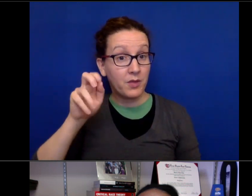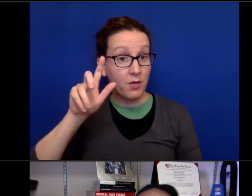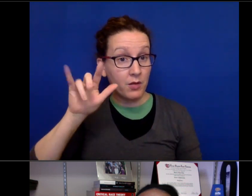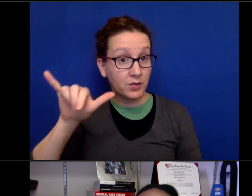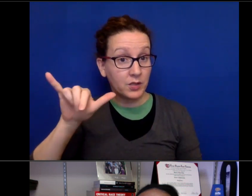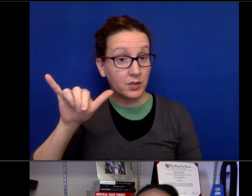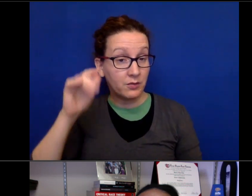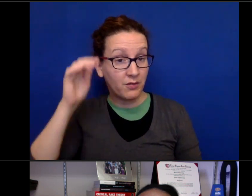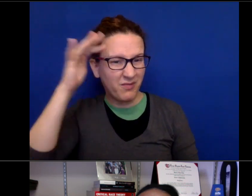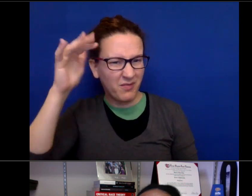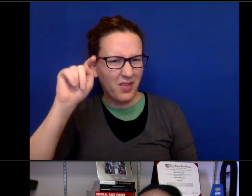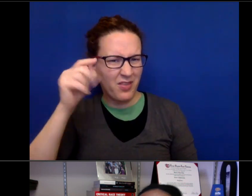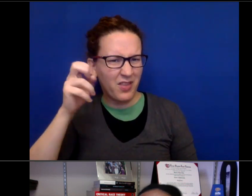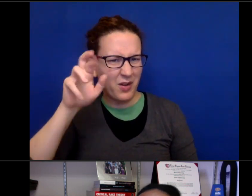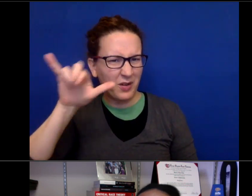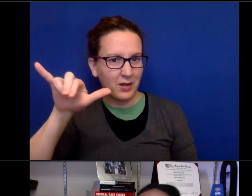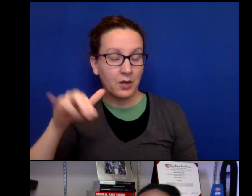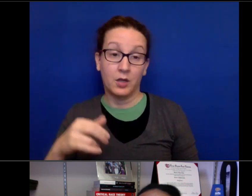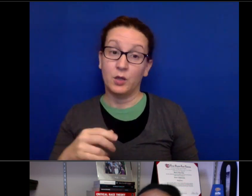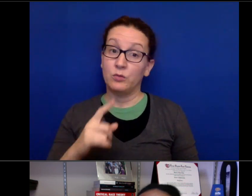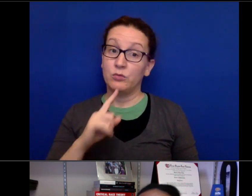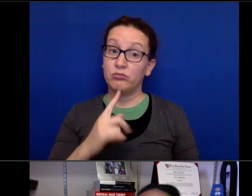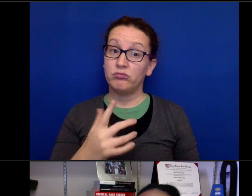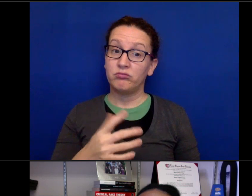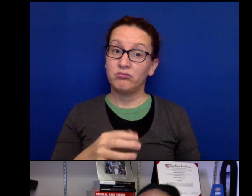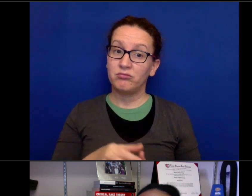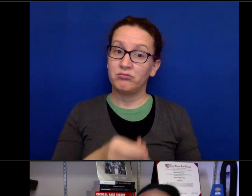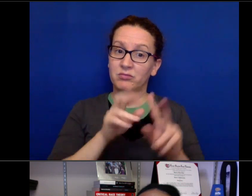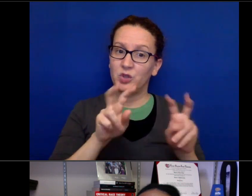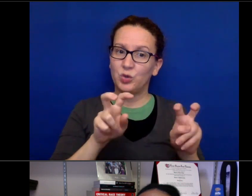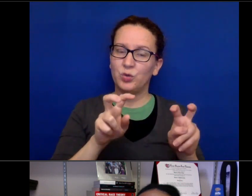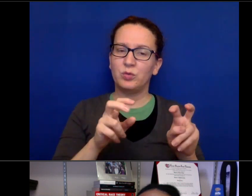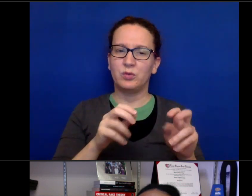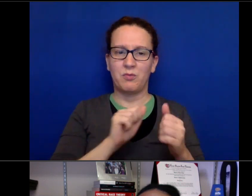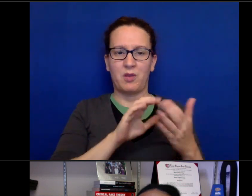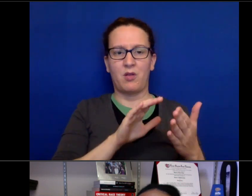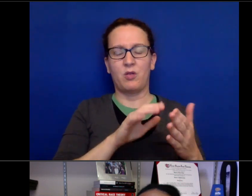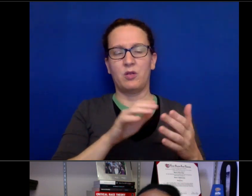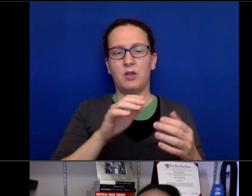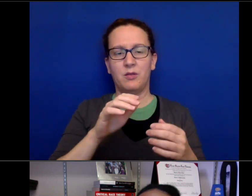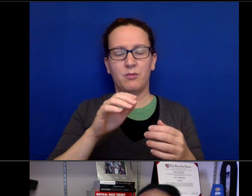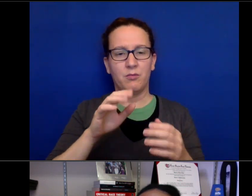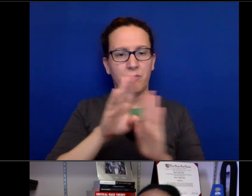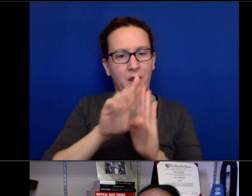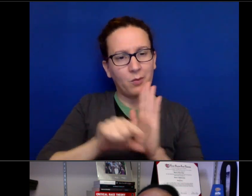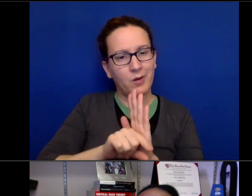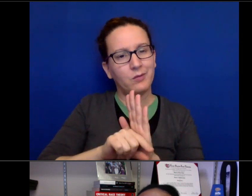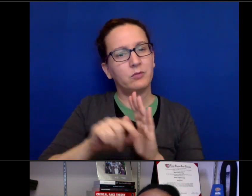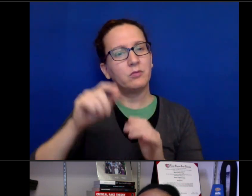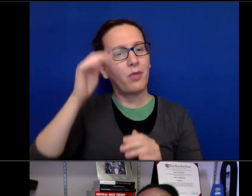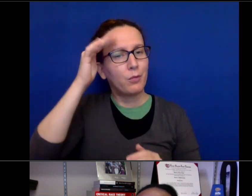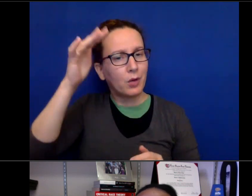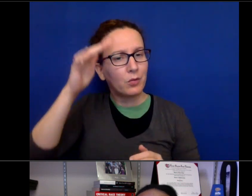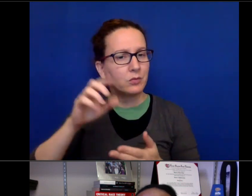is especially an issue for me in methodology, background, and theoretical implications.